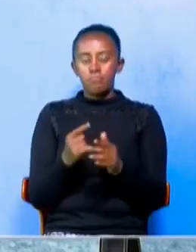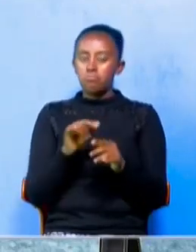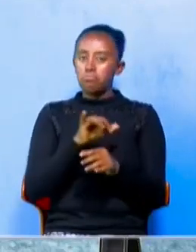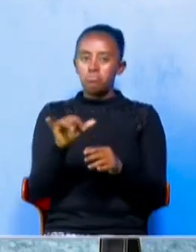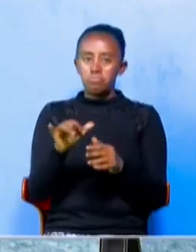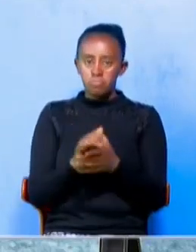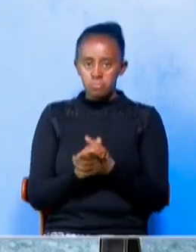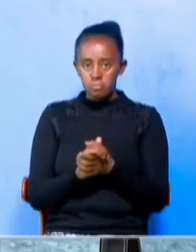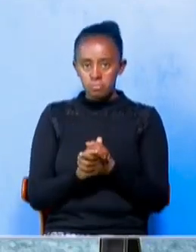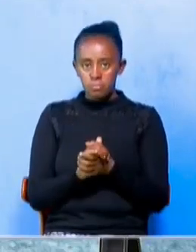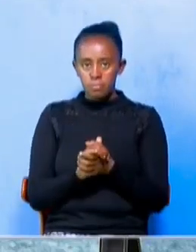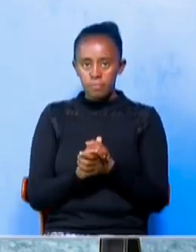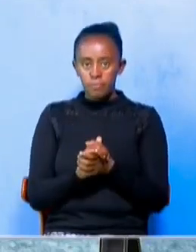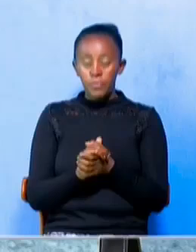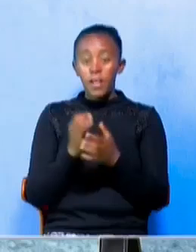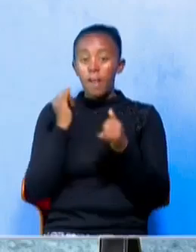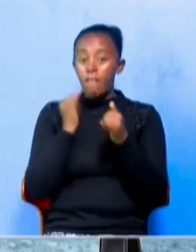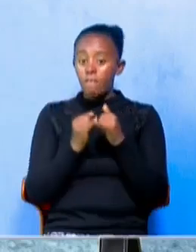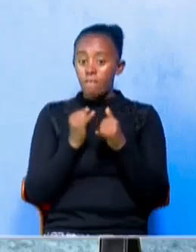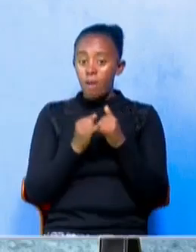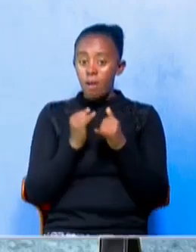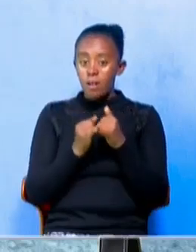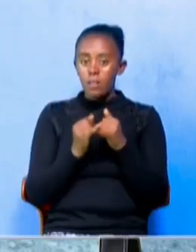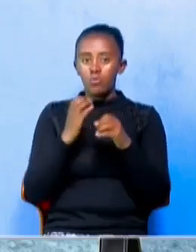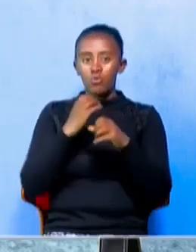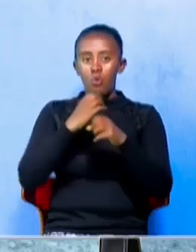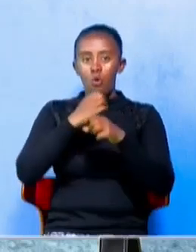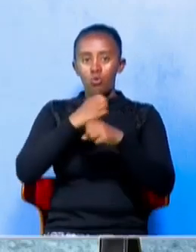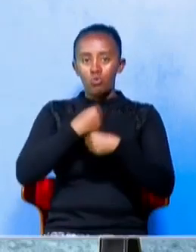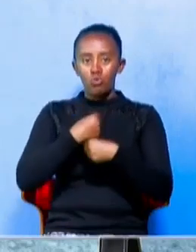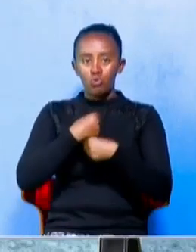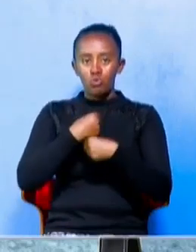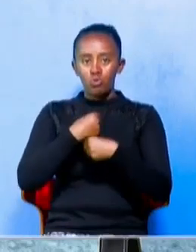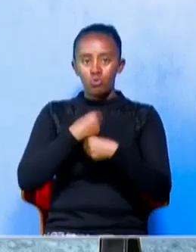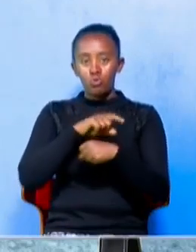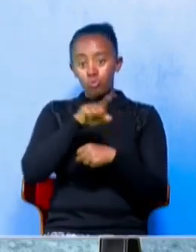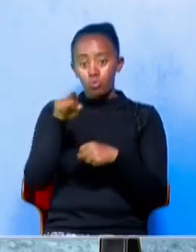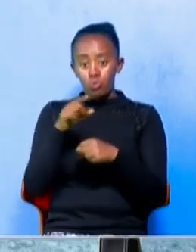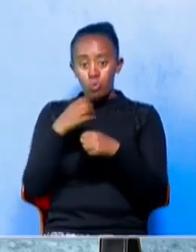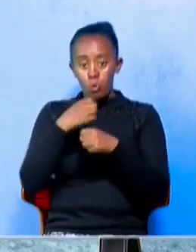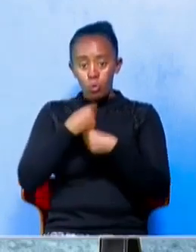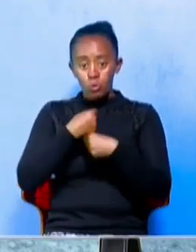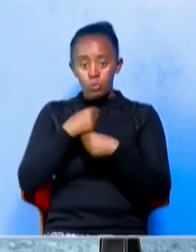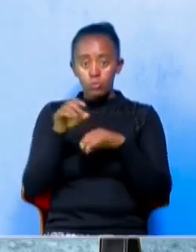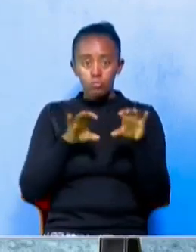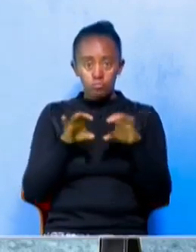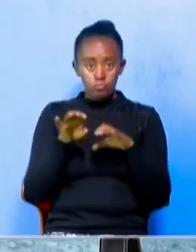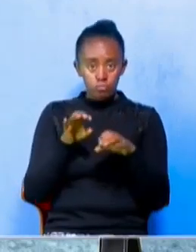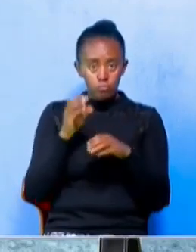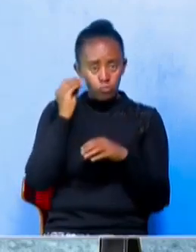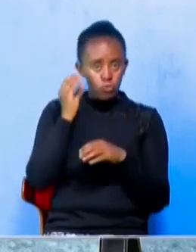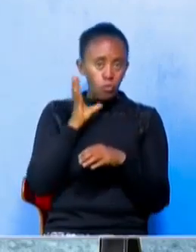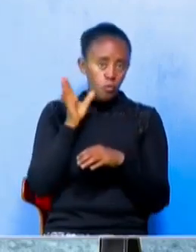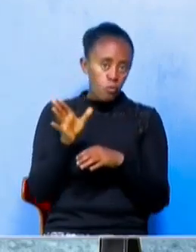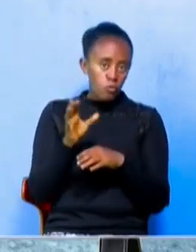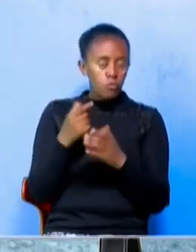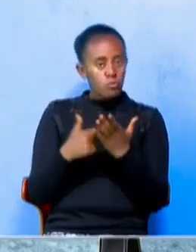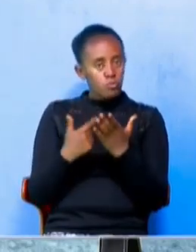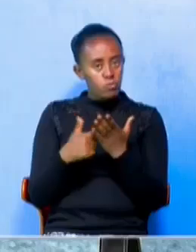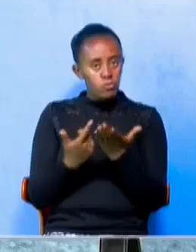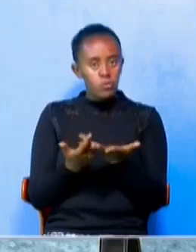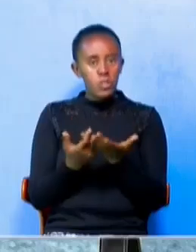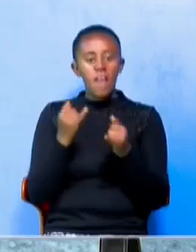etc. Finally, conclusion. While you are concluding your study, don't forget that these phrases, such